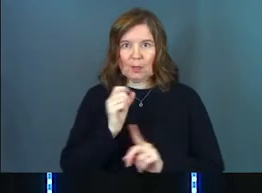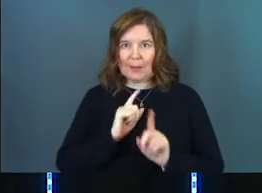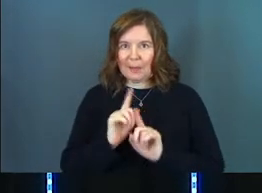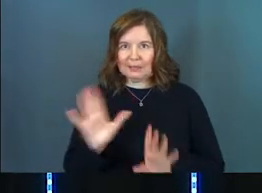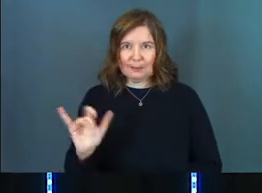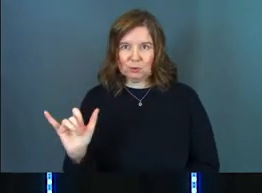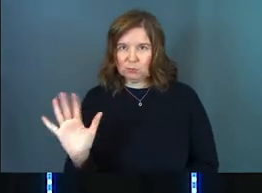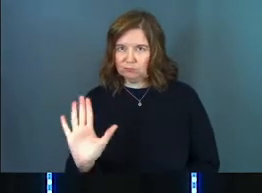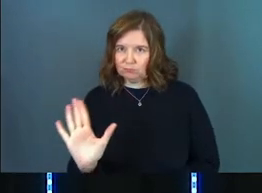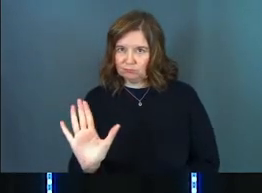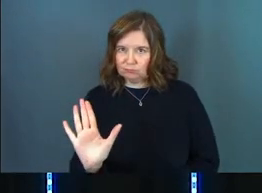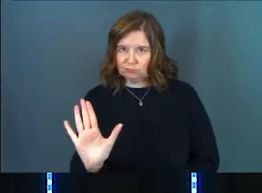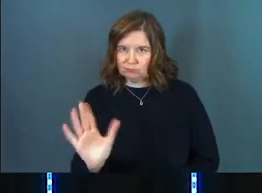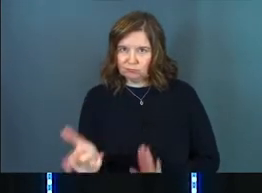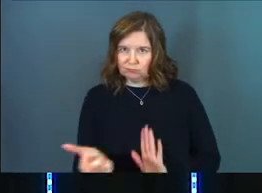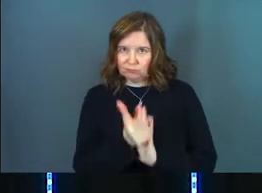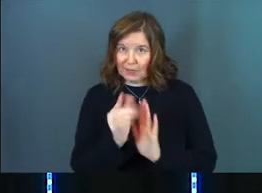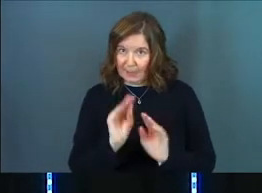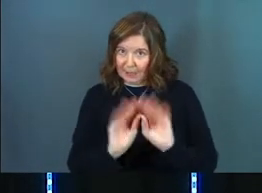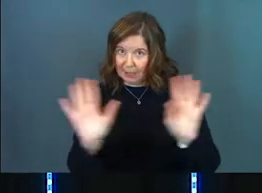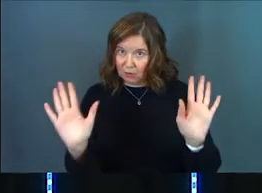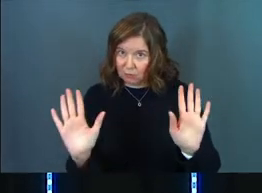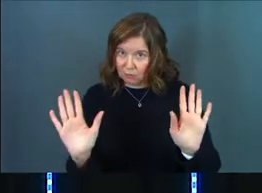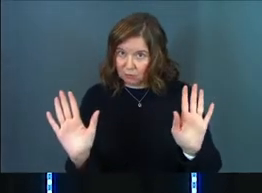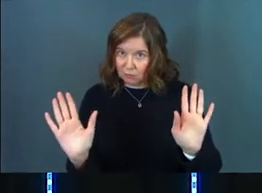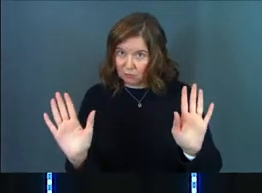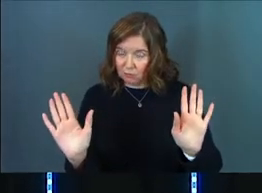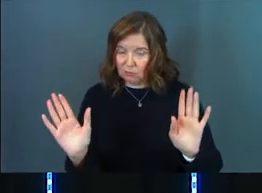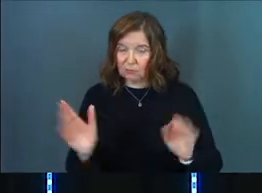disciples. Let's be clear.